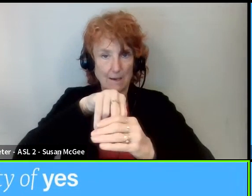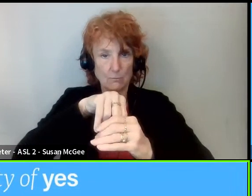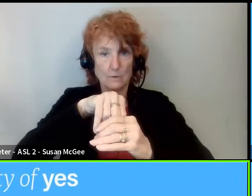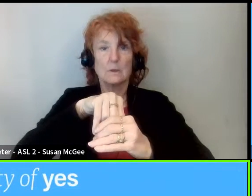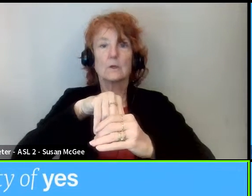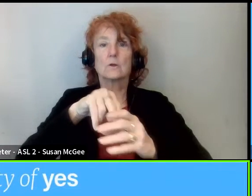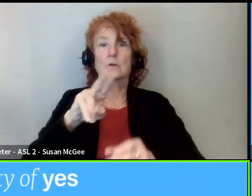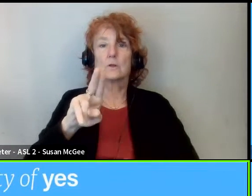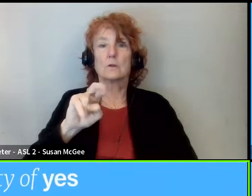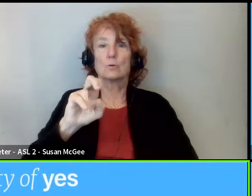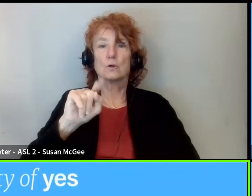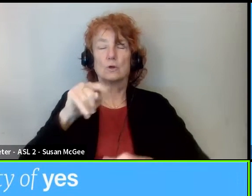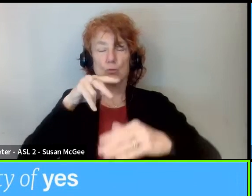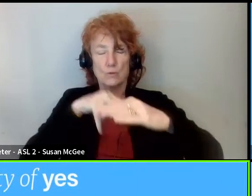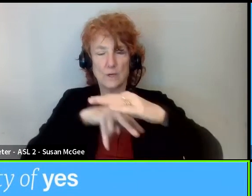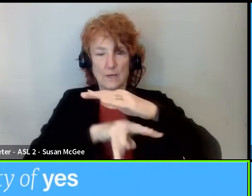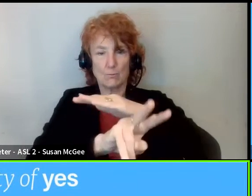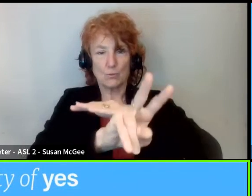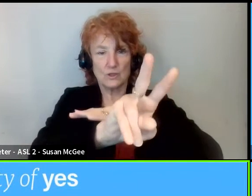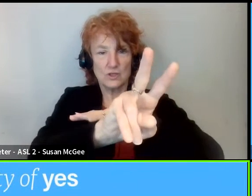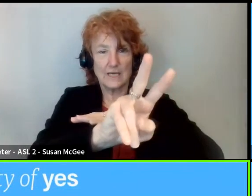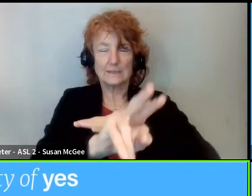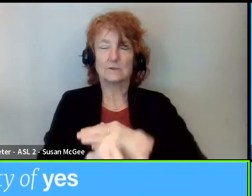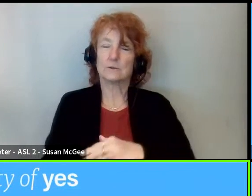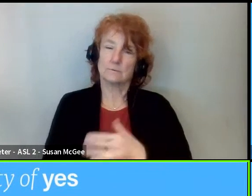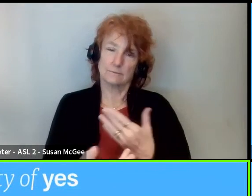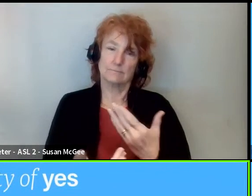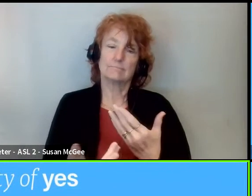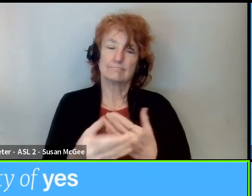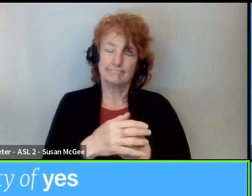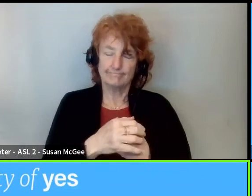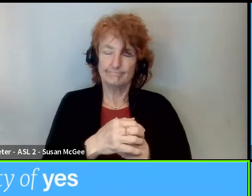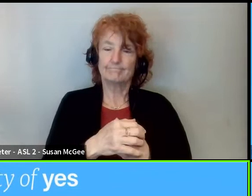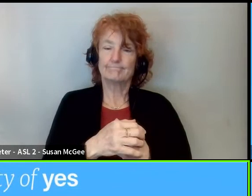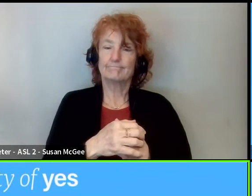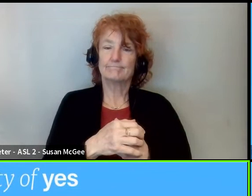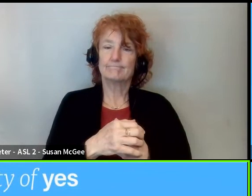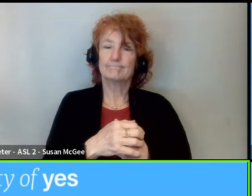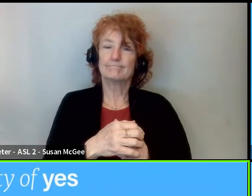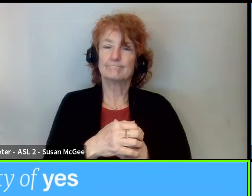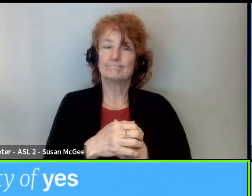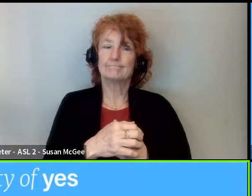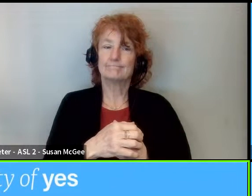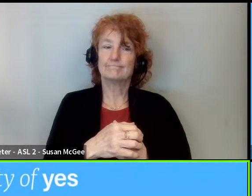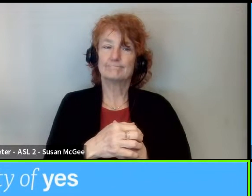various elements of the proposal, including the missing middle housing proposals.